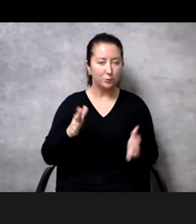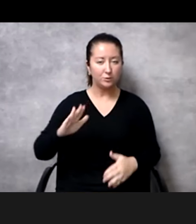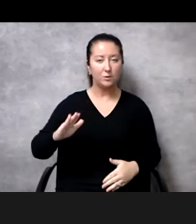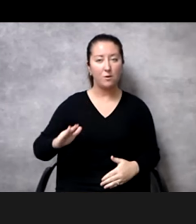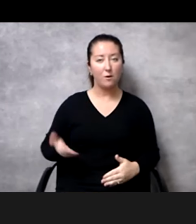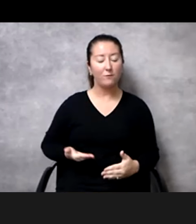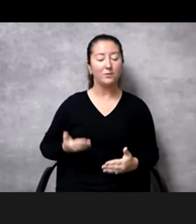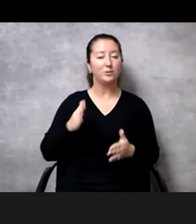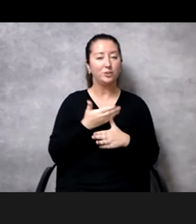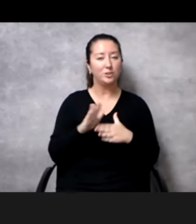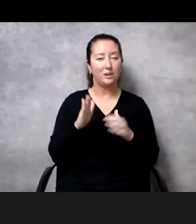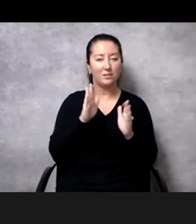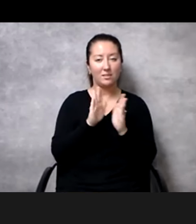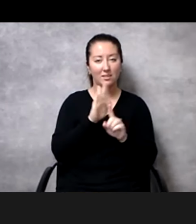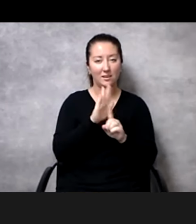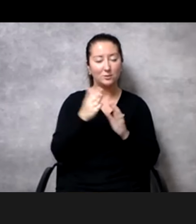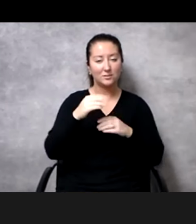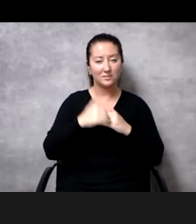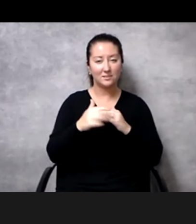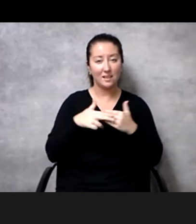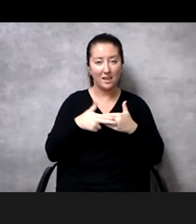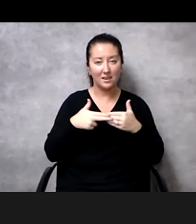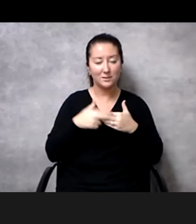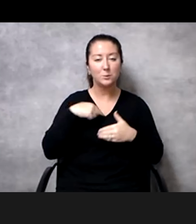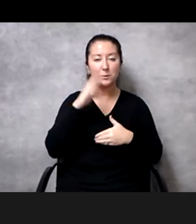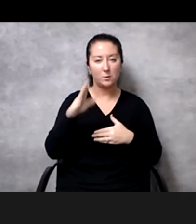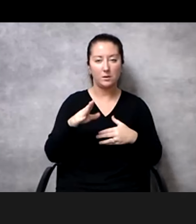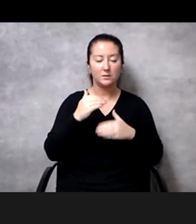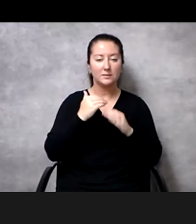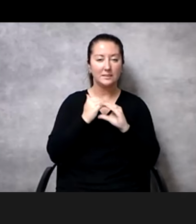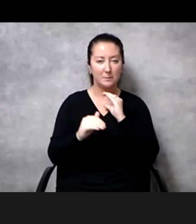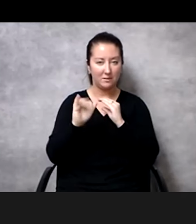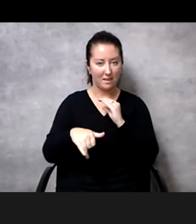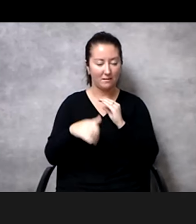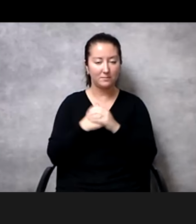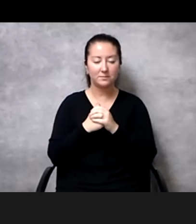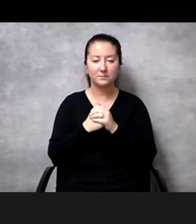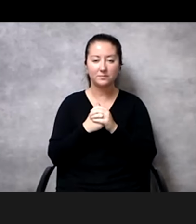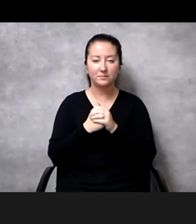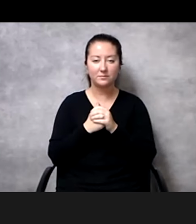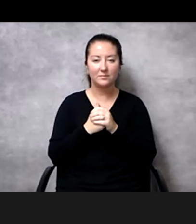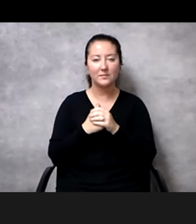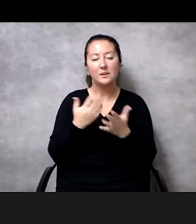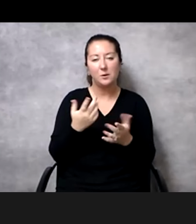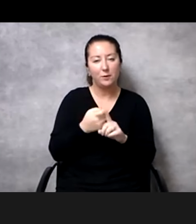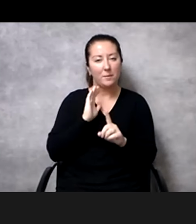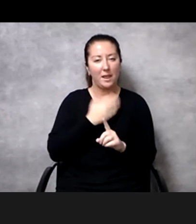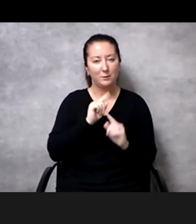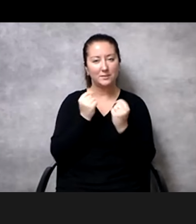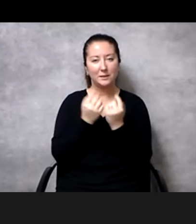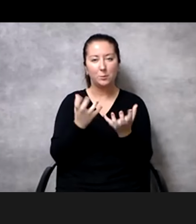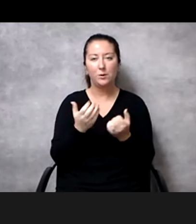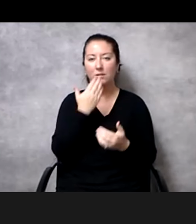slides. So we'll send that via the email that you registered for today. And on behalf of our team, I'll just thank our speakers and